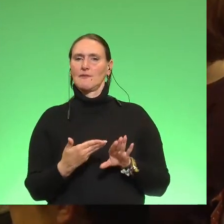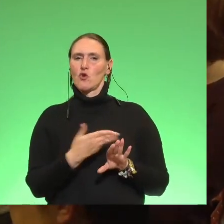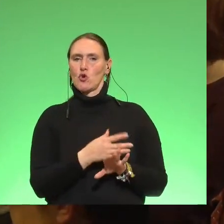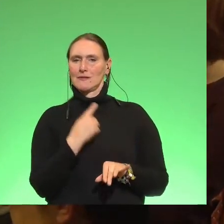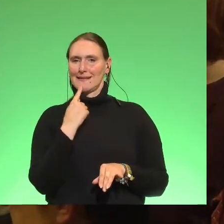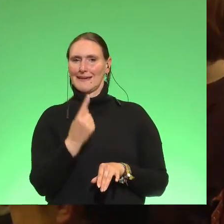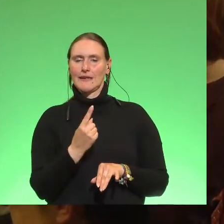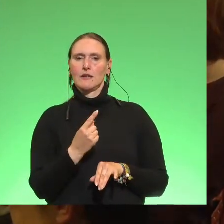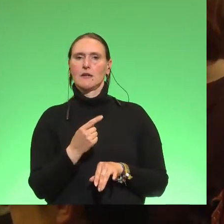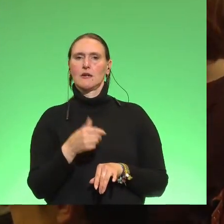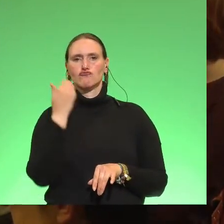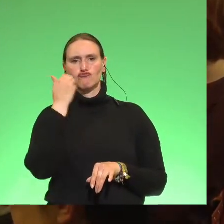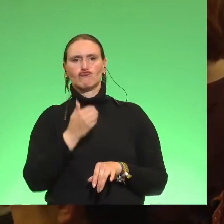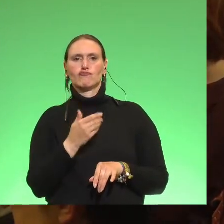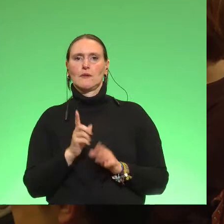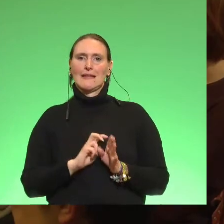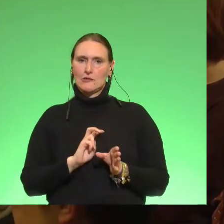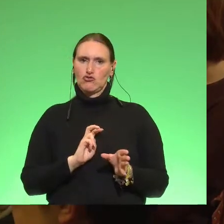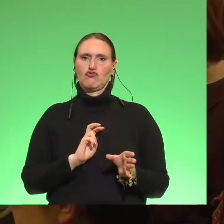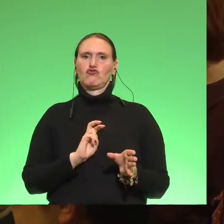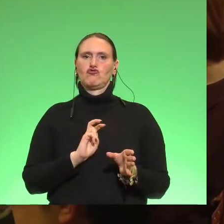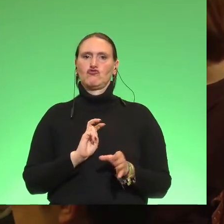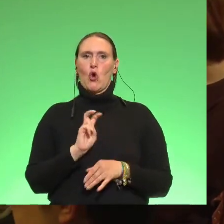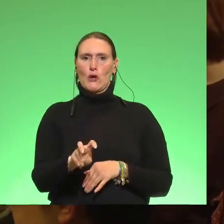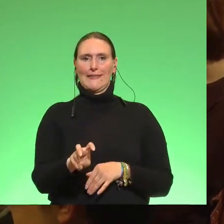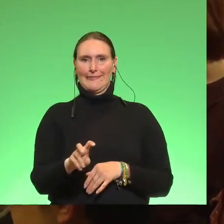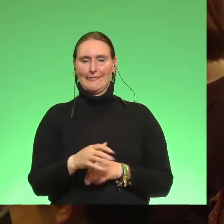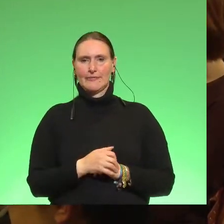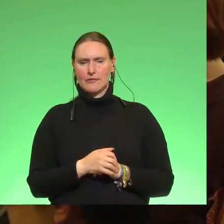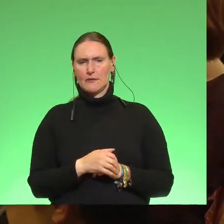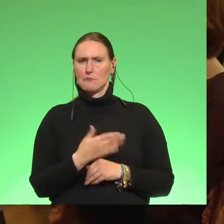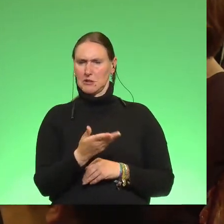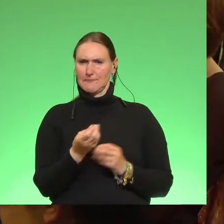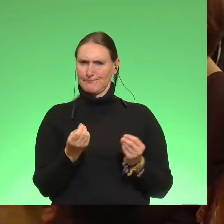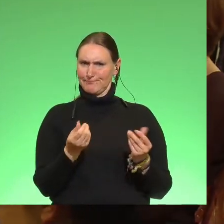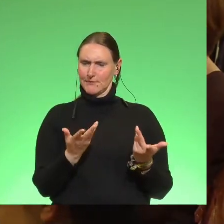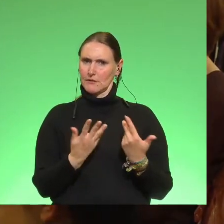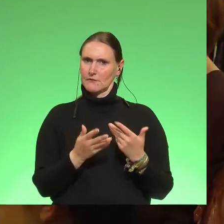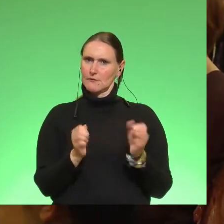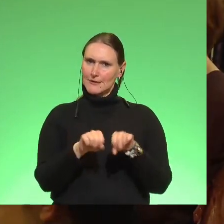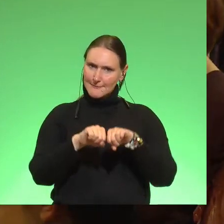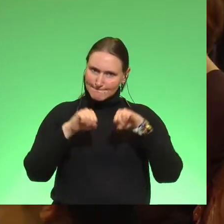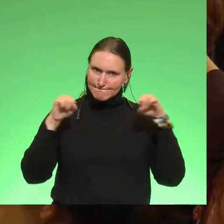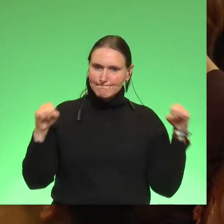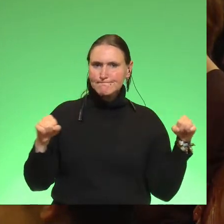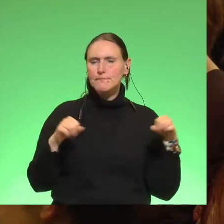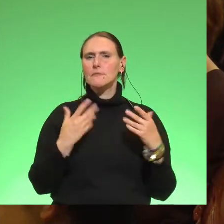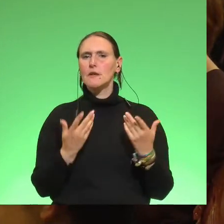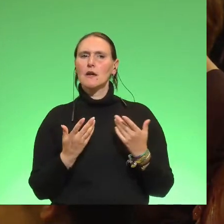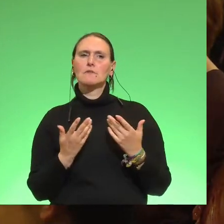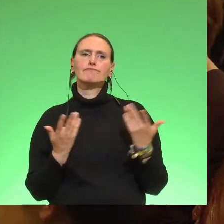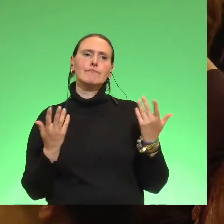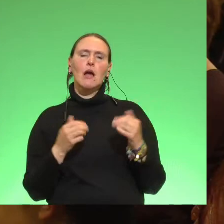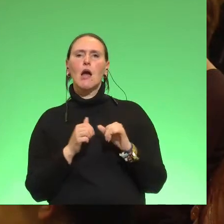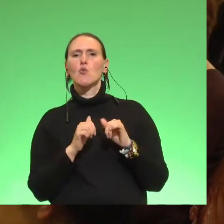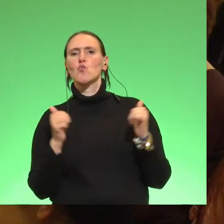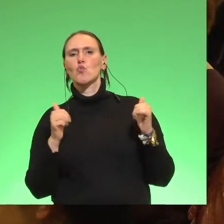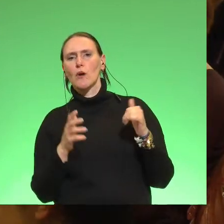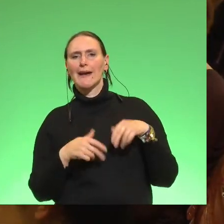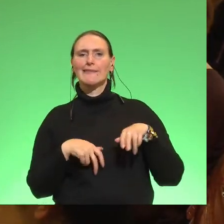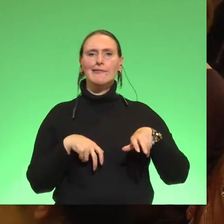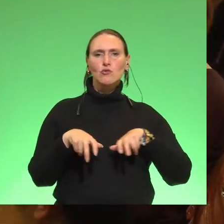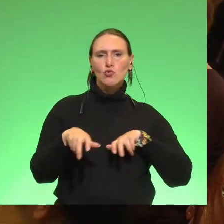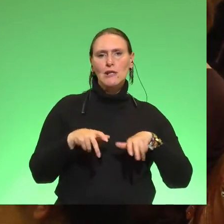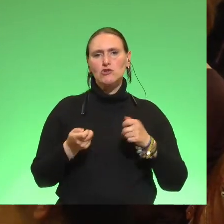I think some of us are actually really thinking about strategies of the left. There